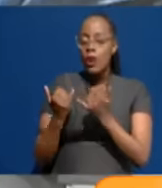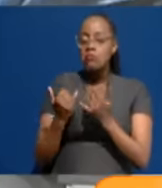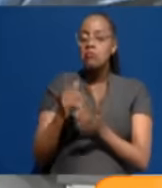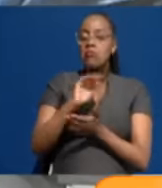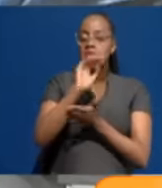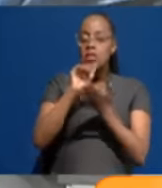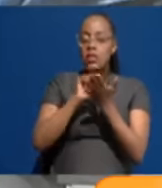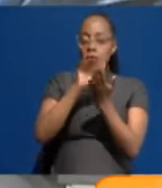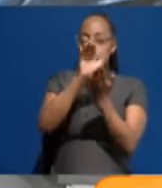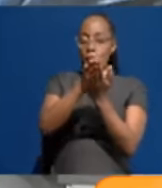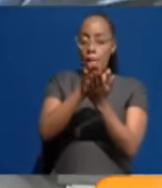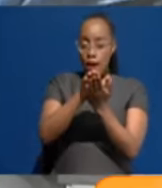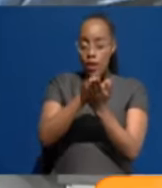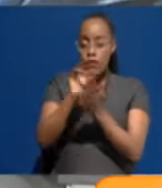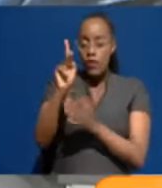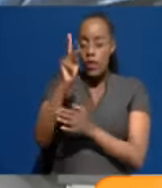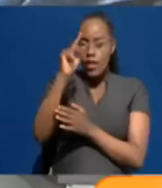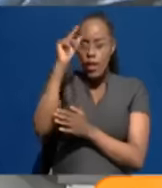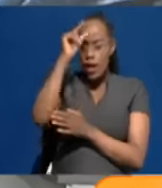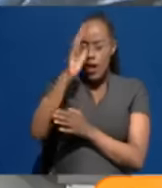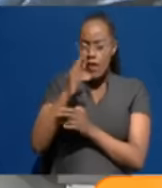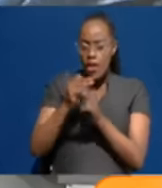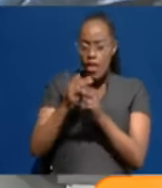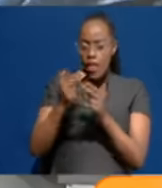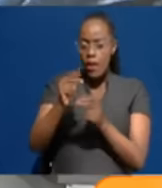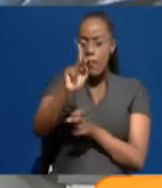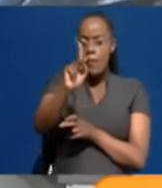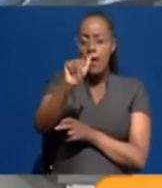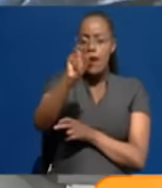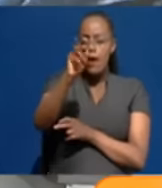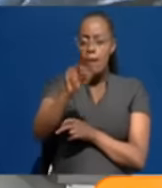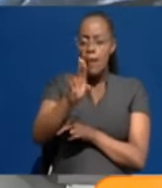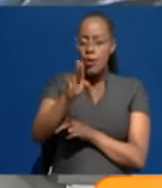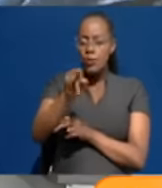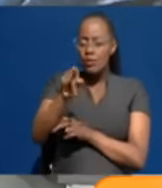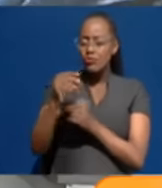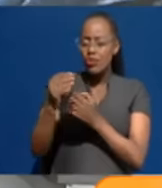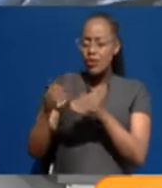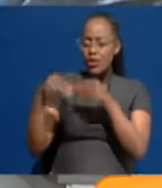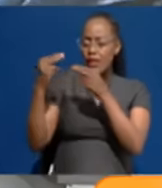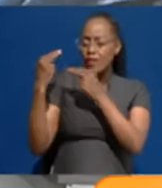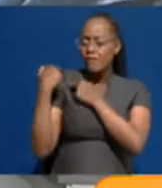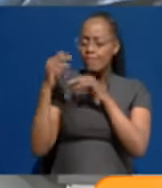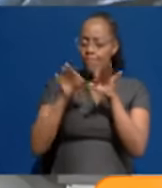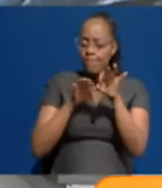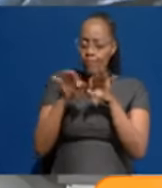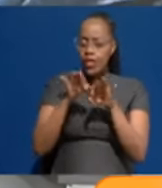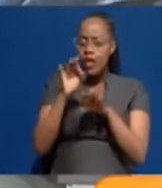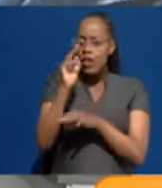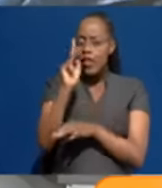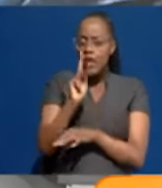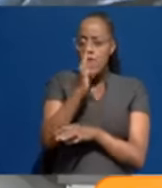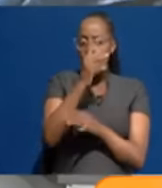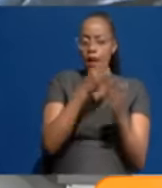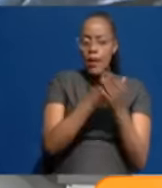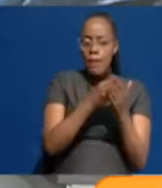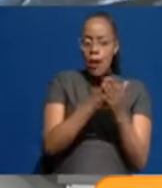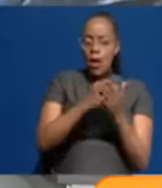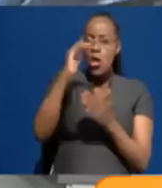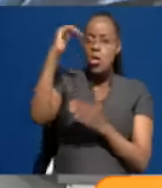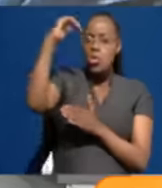Central Bank of Kenya Governor Dr. Kamau Thugge was at pains to explain the performance of the Kenya shilling against other